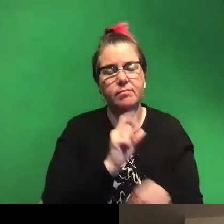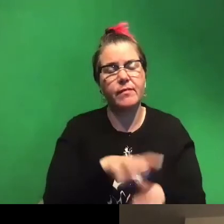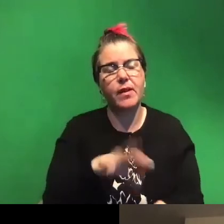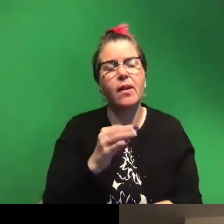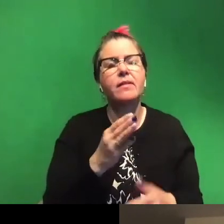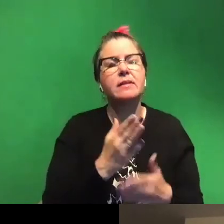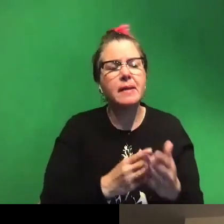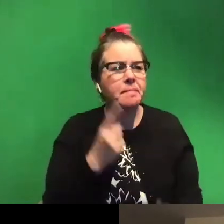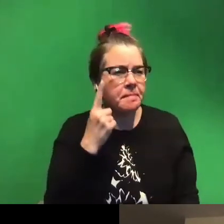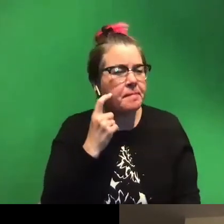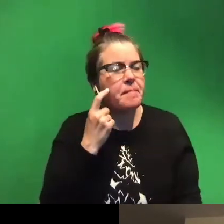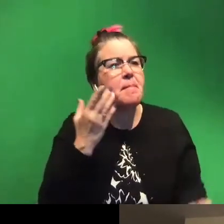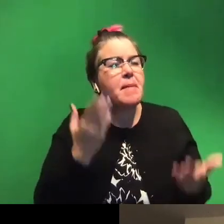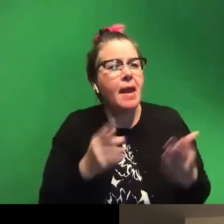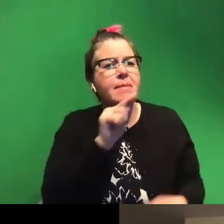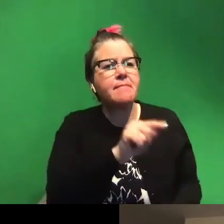think it is,